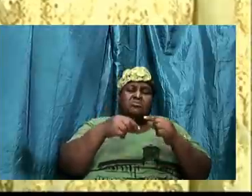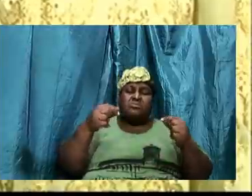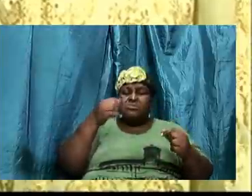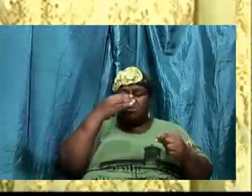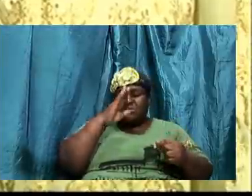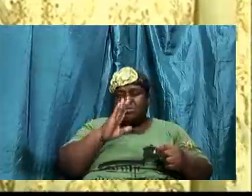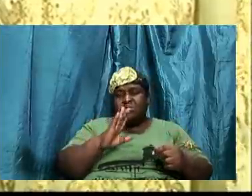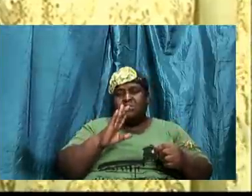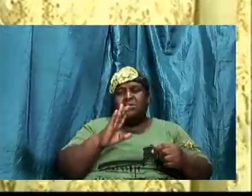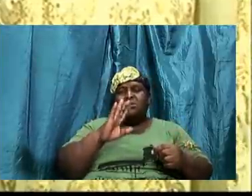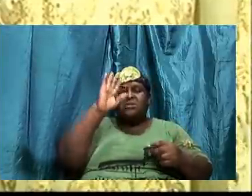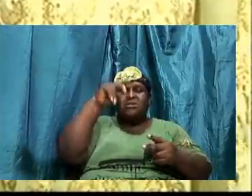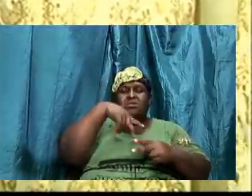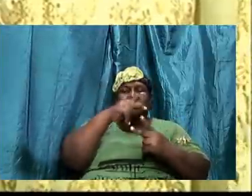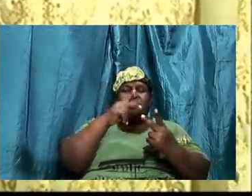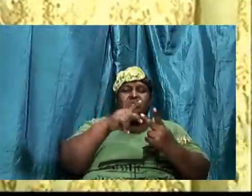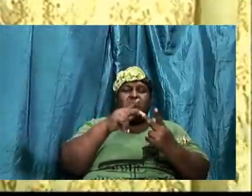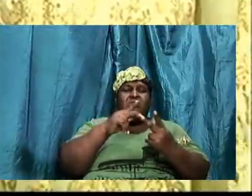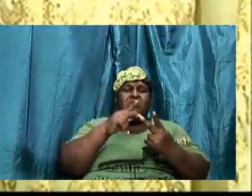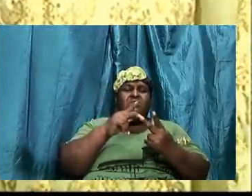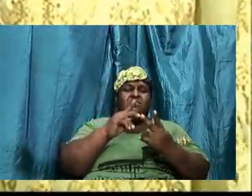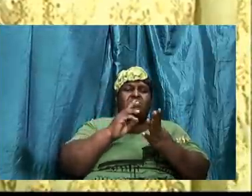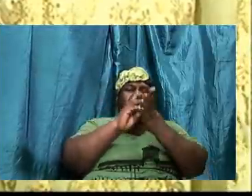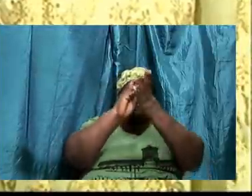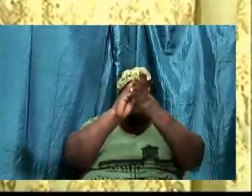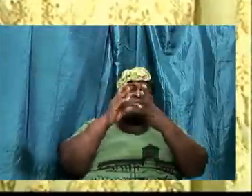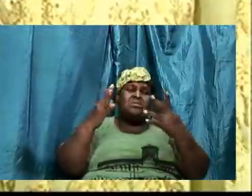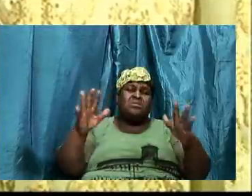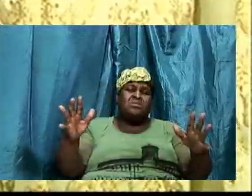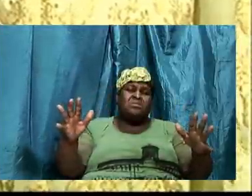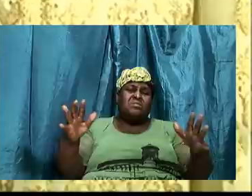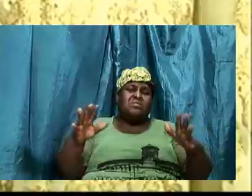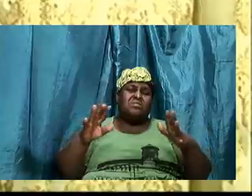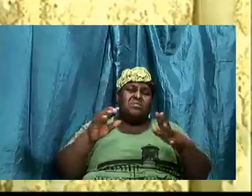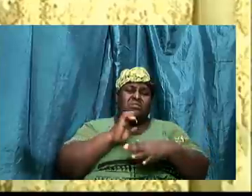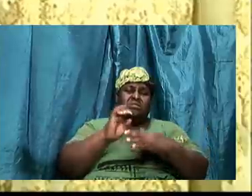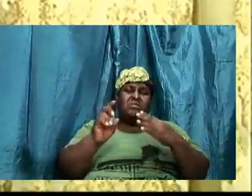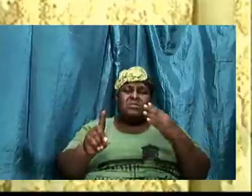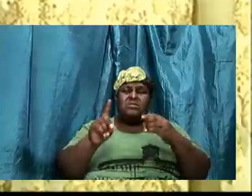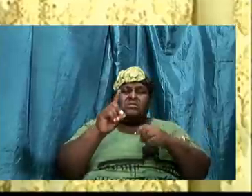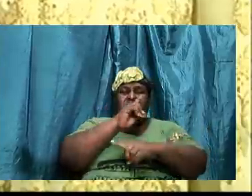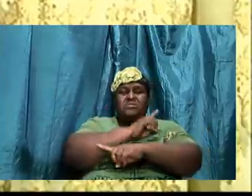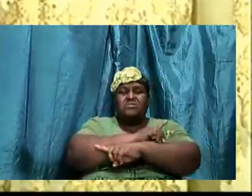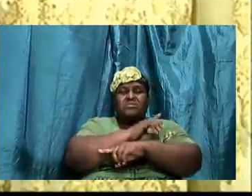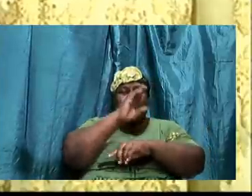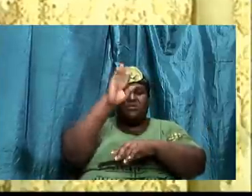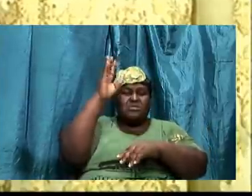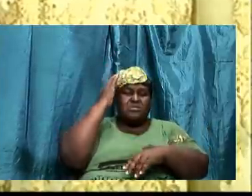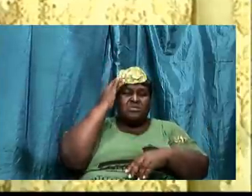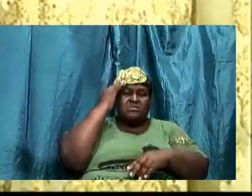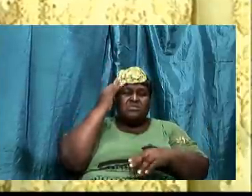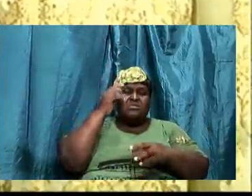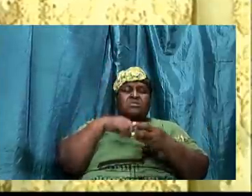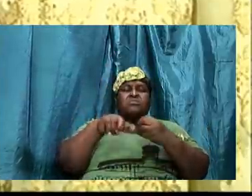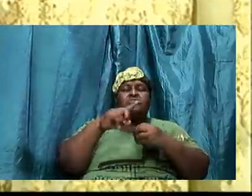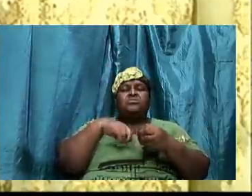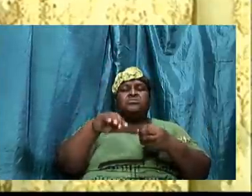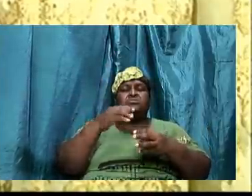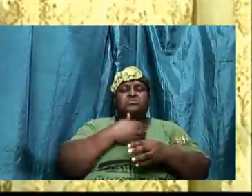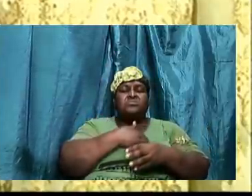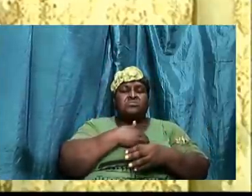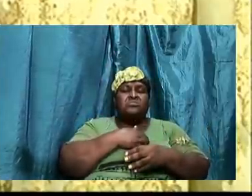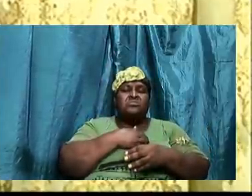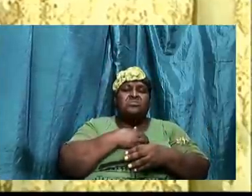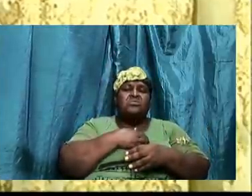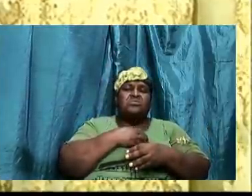your perfect will be accomplished. At the end of the day, Lord Jesus, you are concerned about our soul. You are concerned about